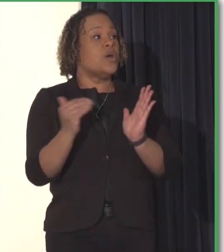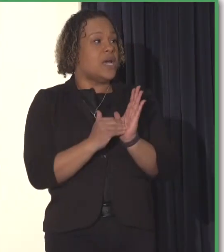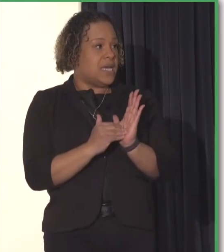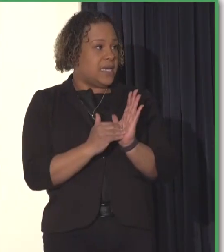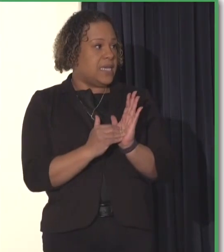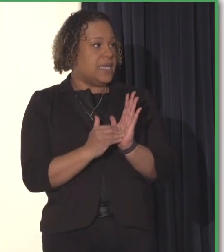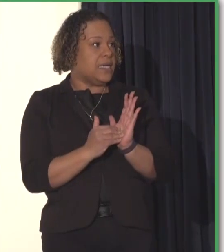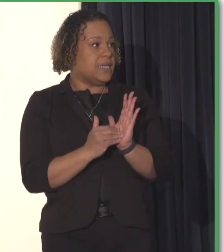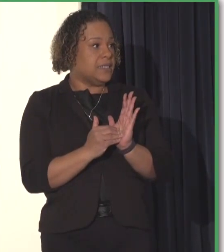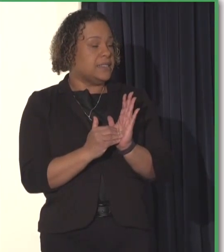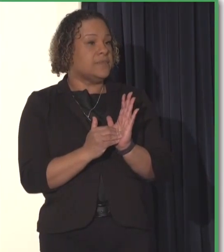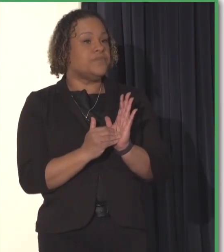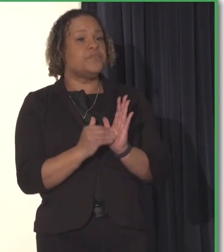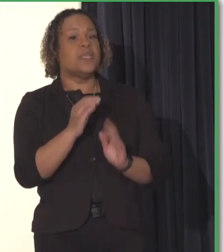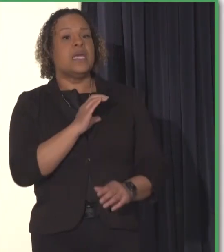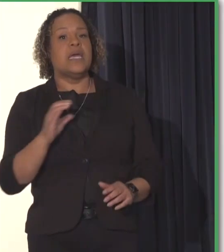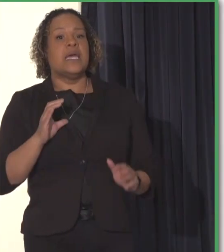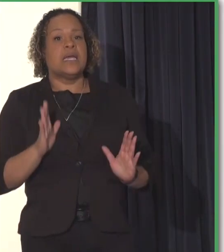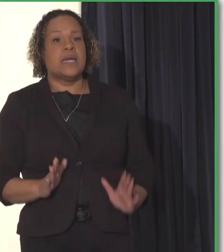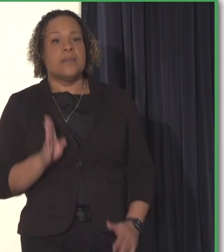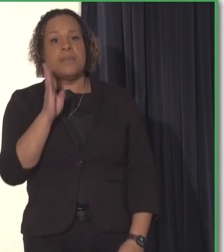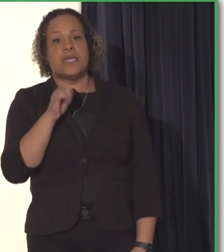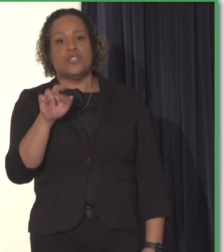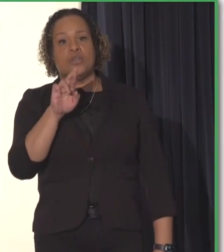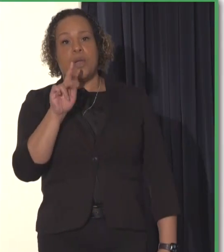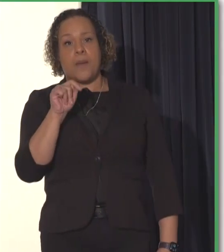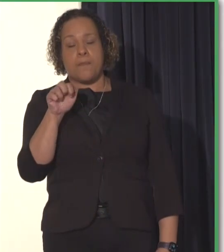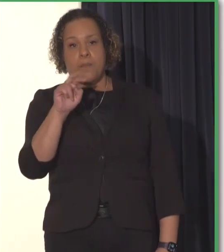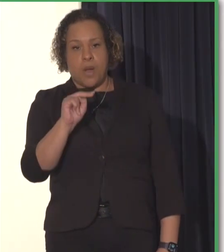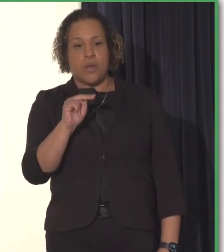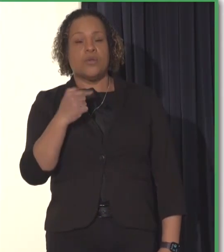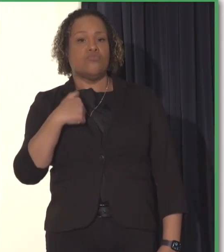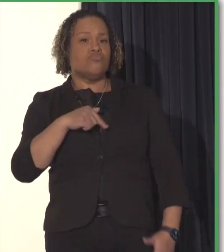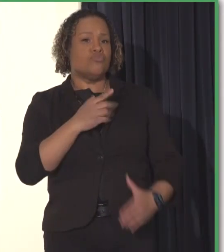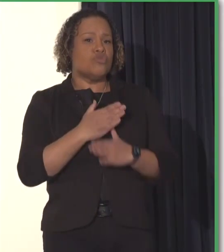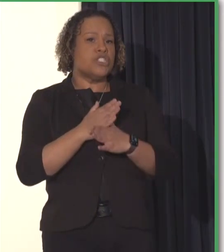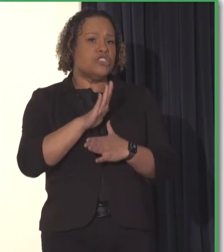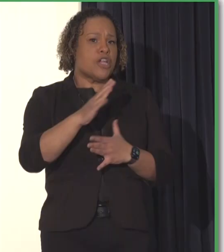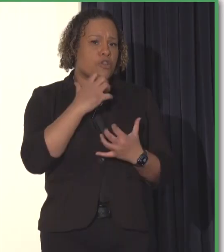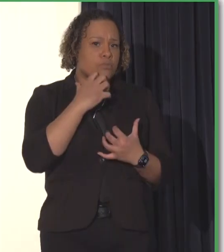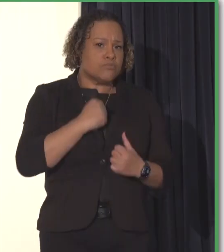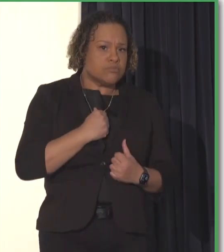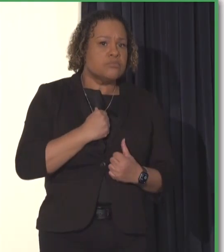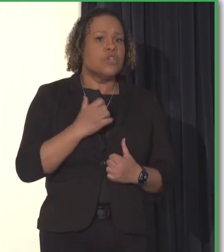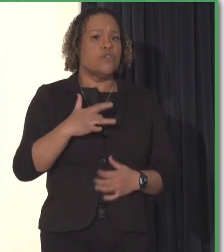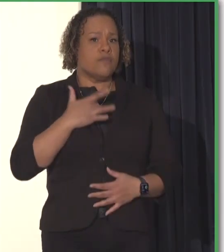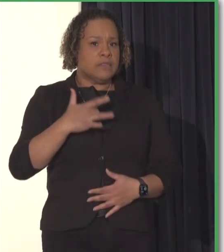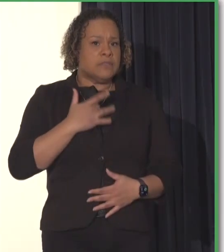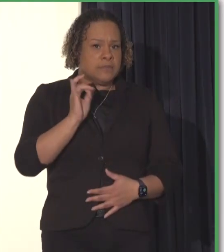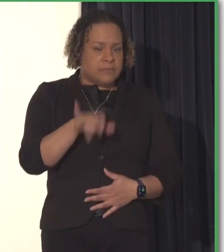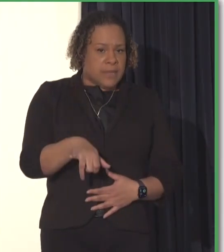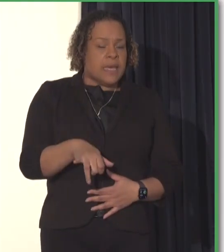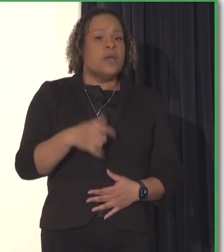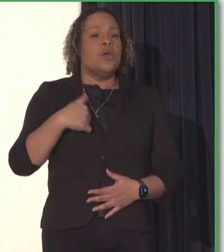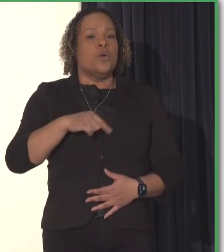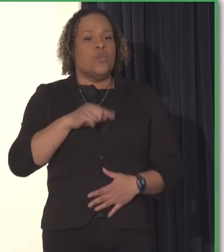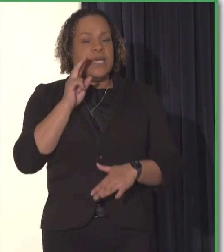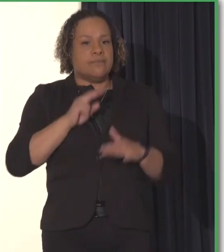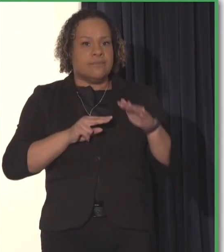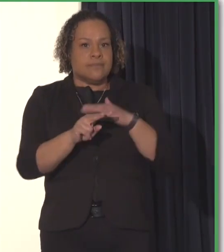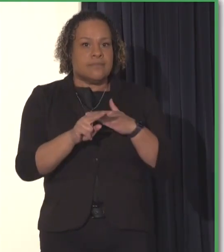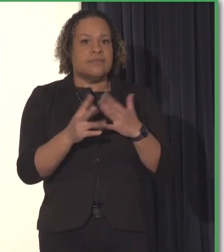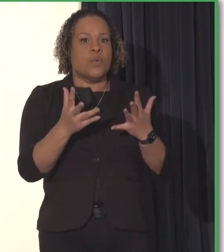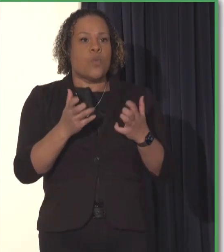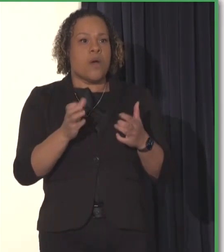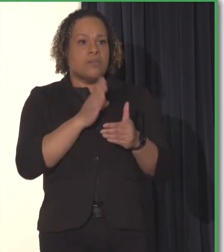Commissioner Burton, we share your passion on this and your sentiments on this, and we strongly anticipate the conclusion of